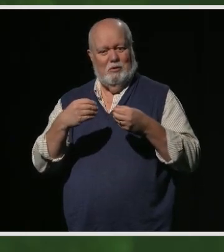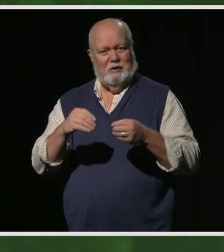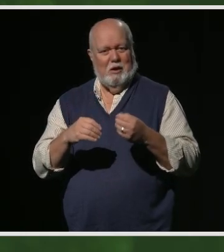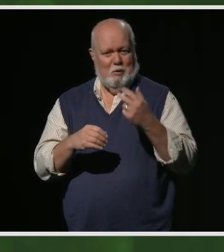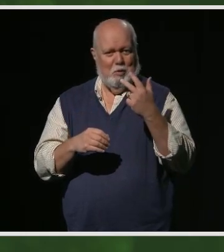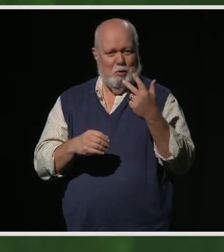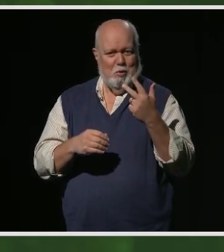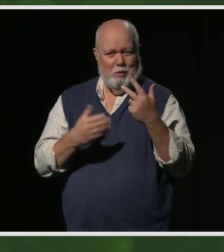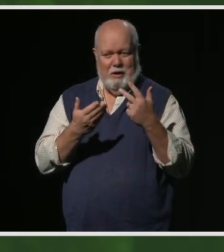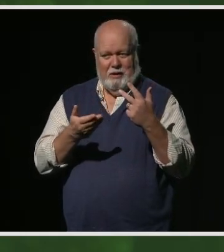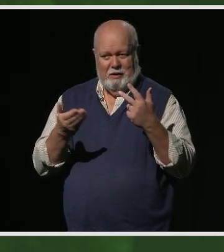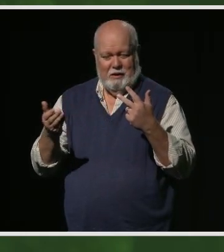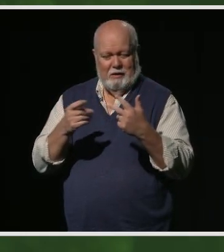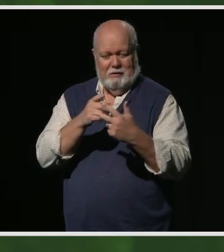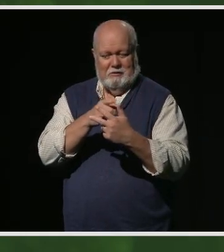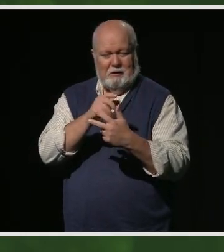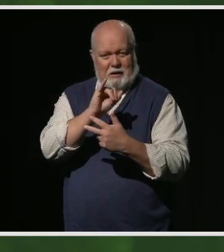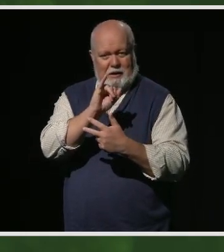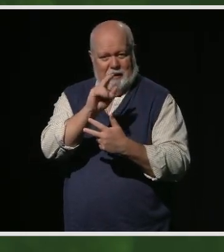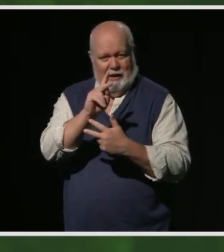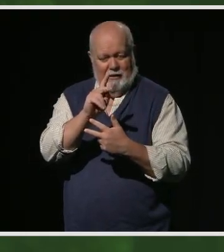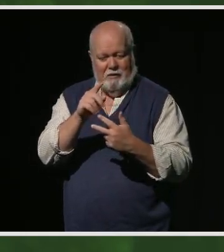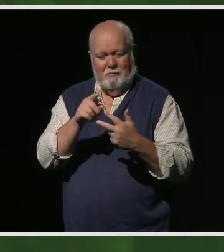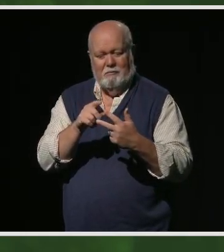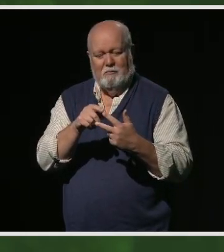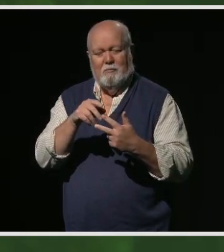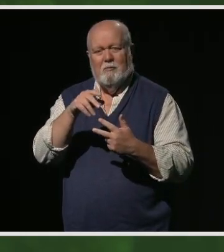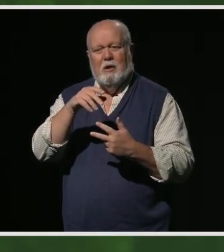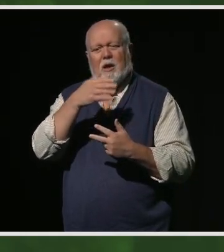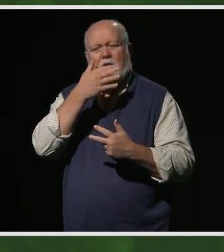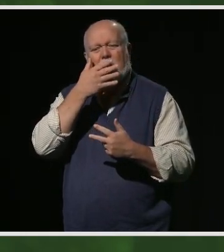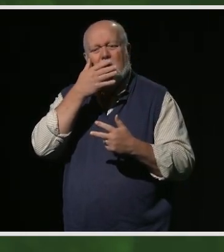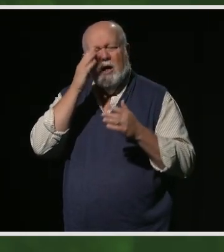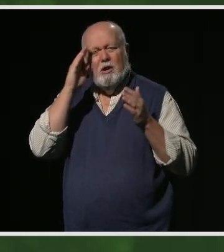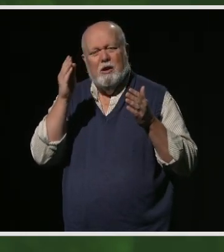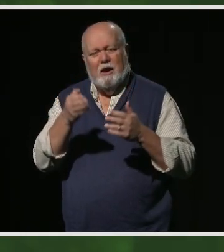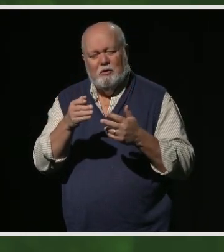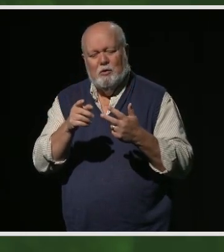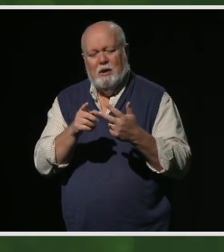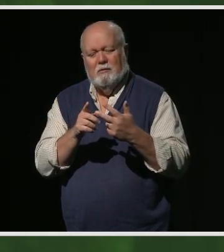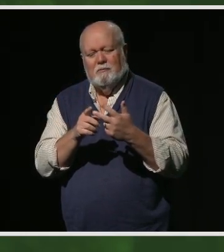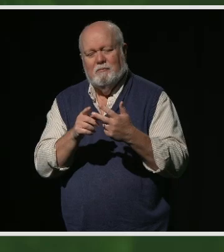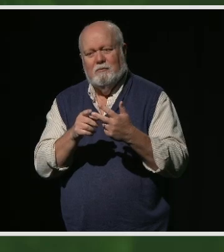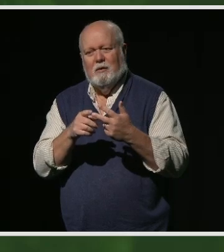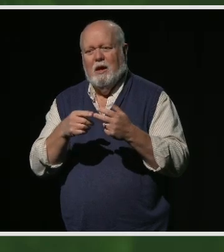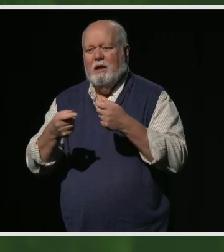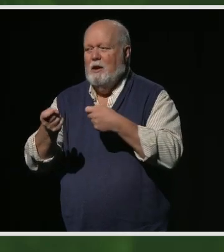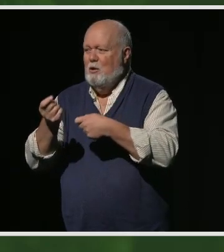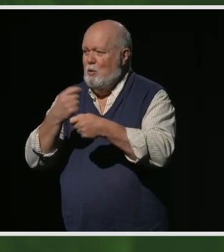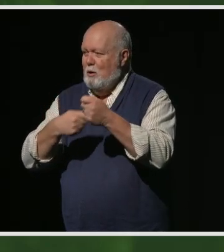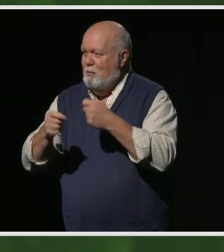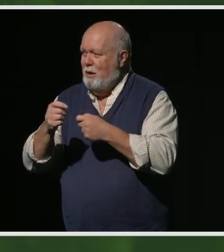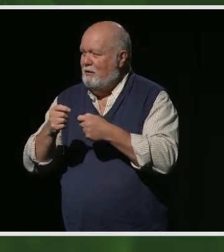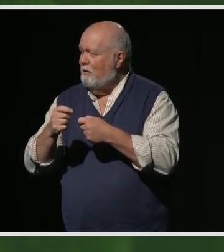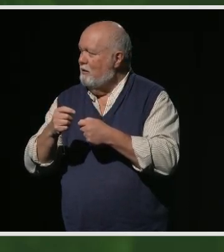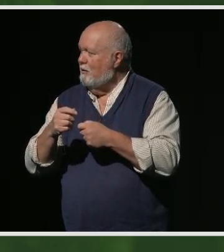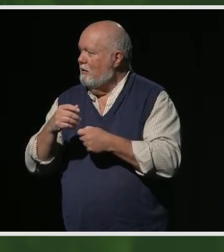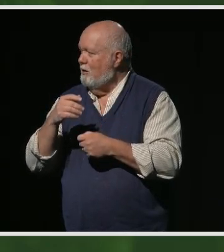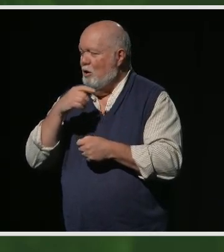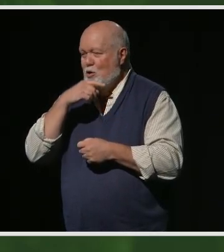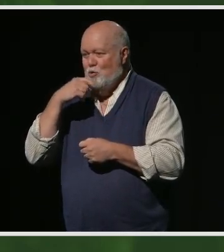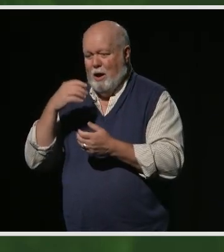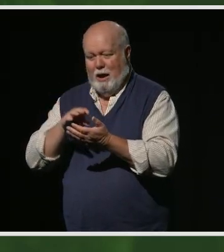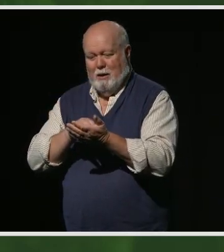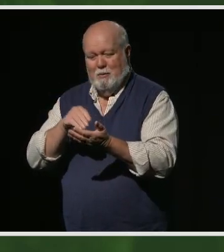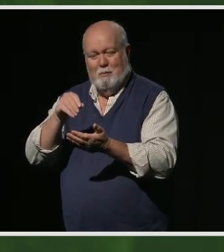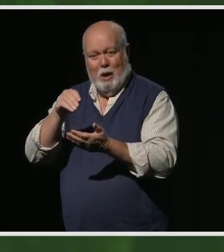ink market, pigment dispersions, which is a liquid color concentrate, and then we can replace carbon black pigment, which is a dry powder. So